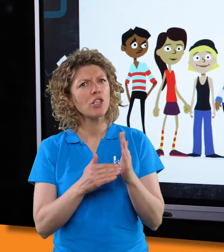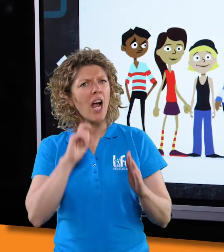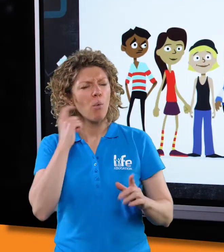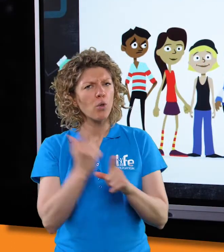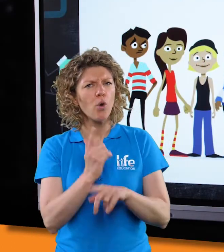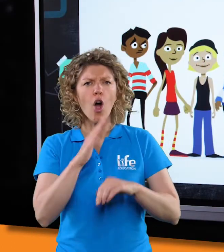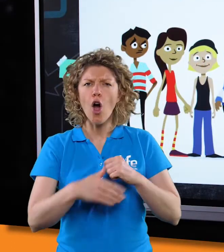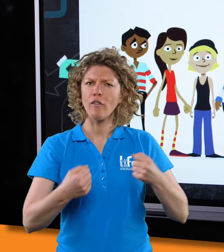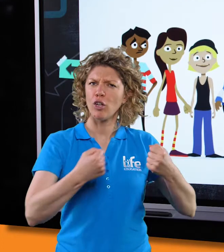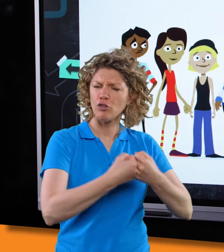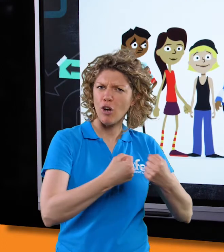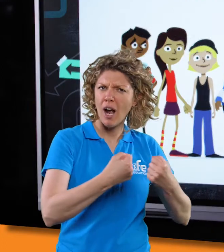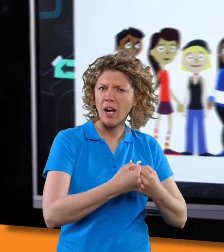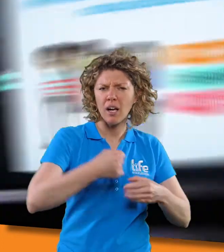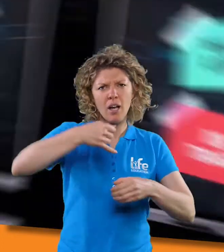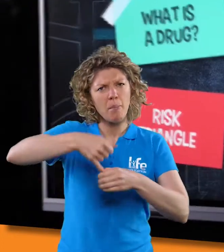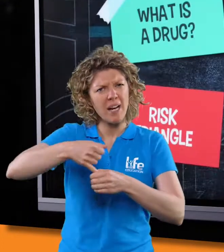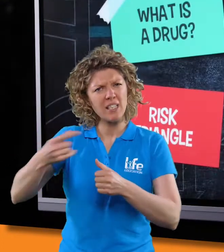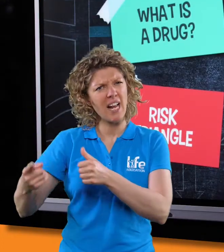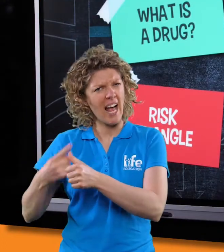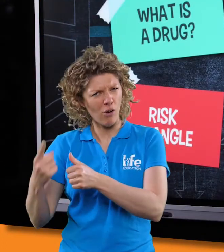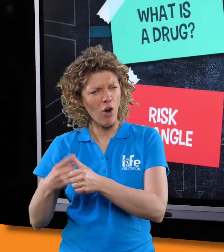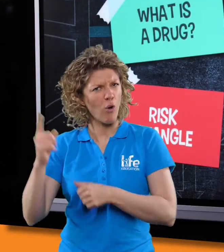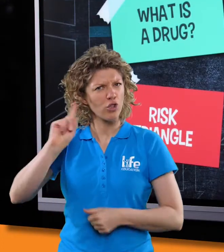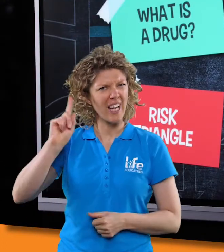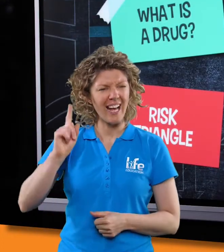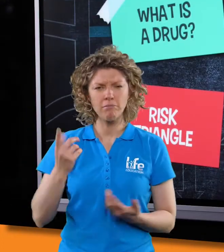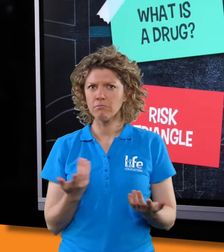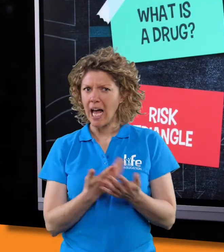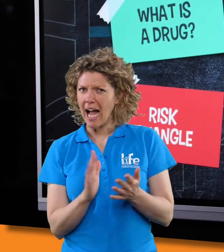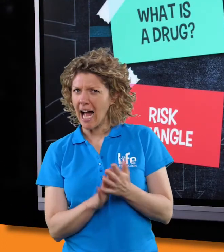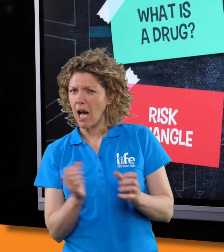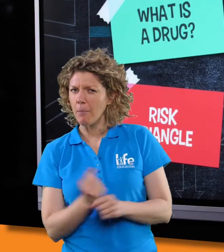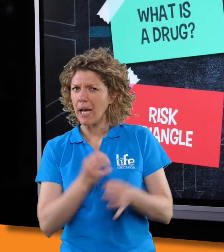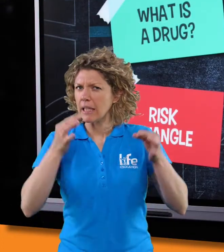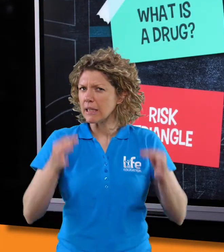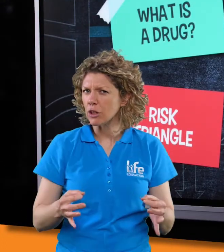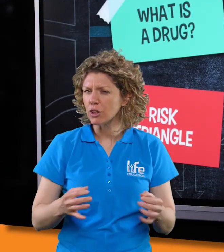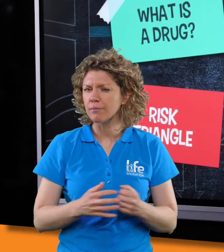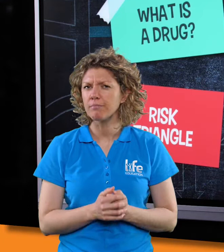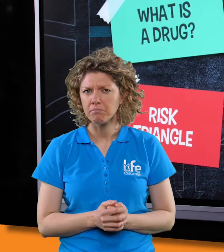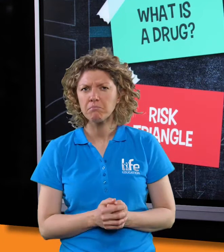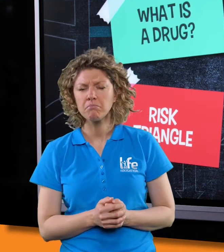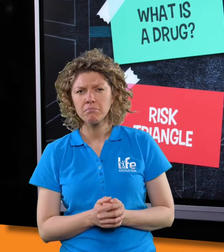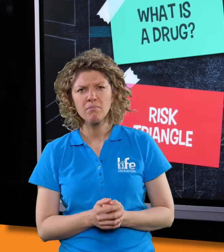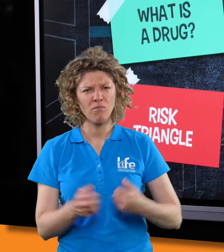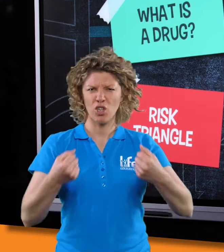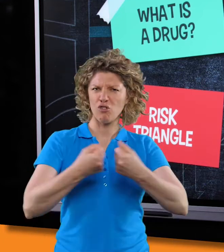decisions now and in the future. So, what is a drug? What makes a drug a